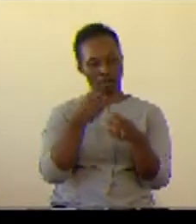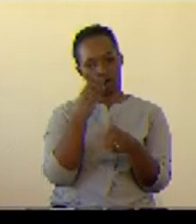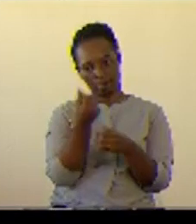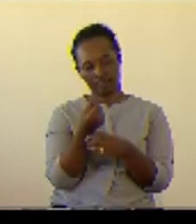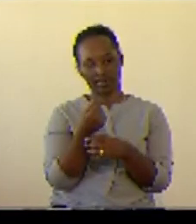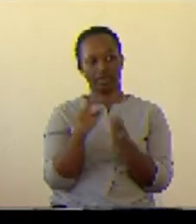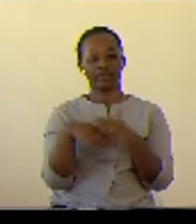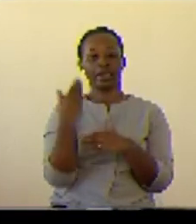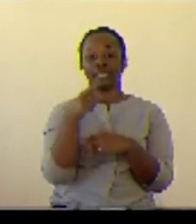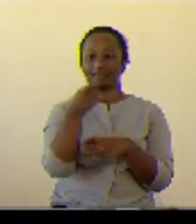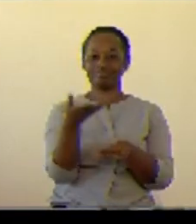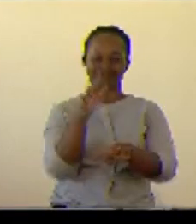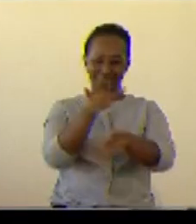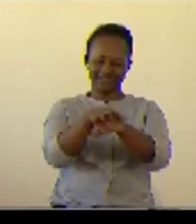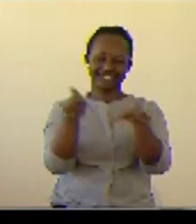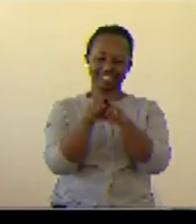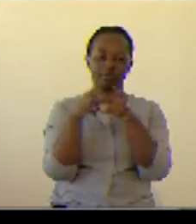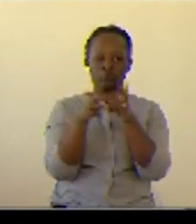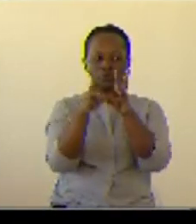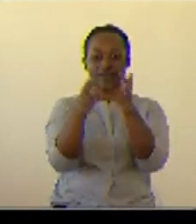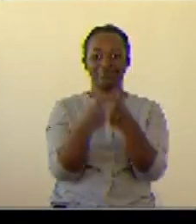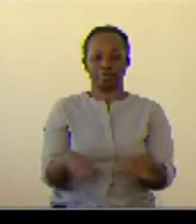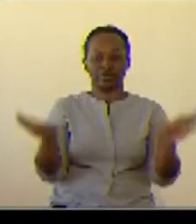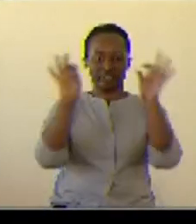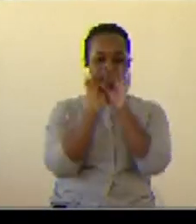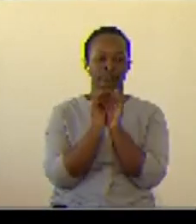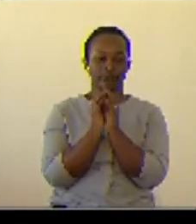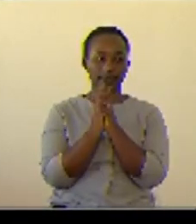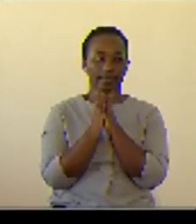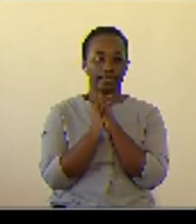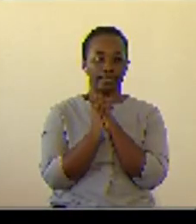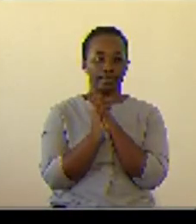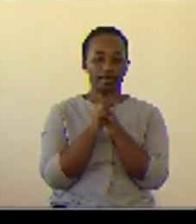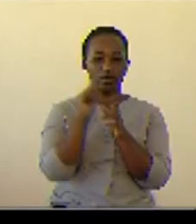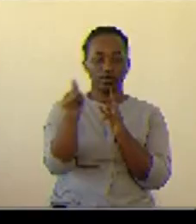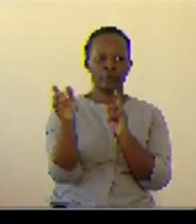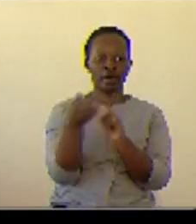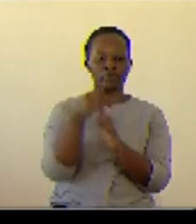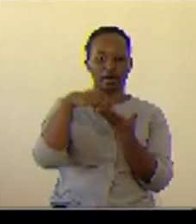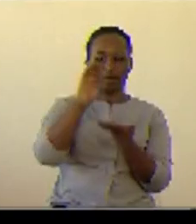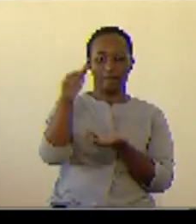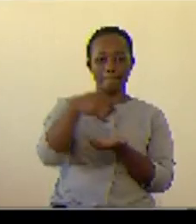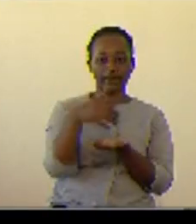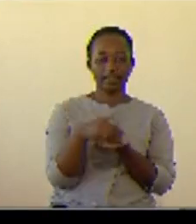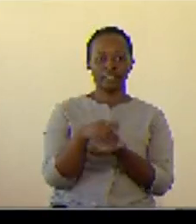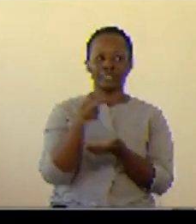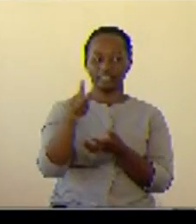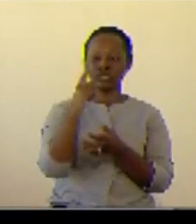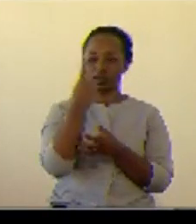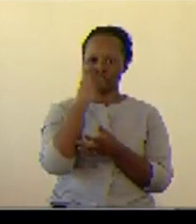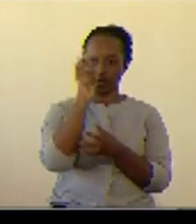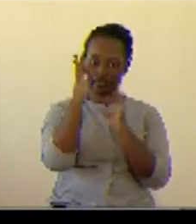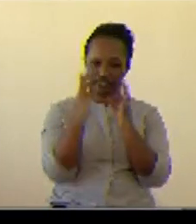So merging is also a strategy which is very important. You capture more market. That is one of the